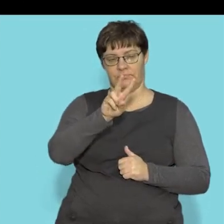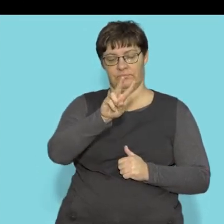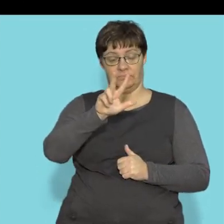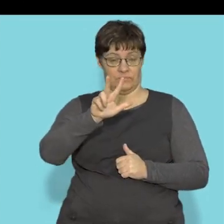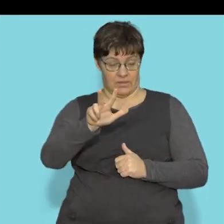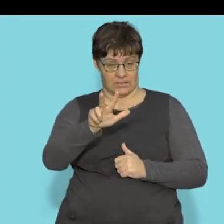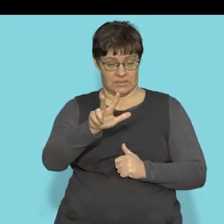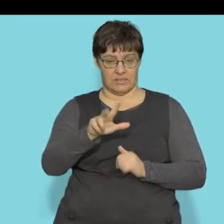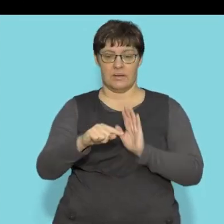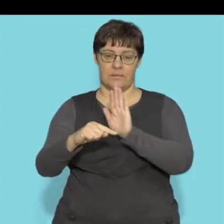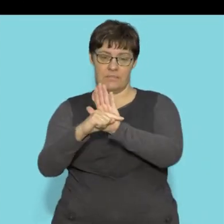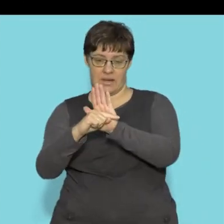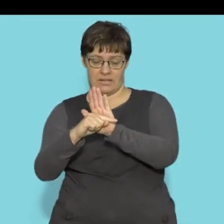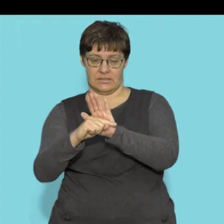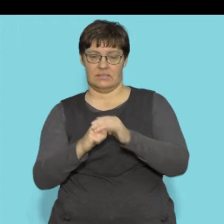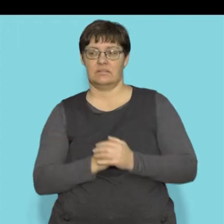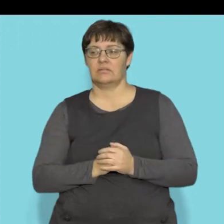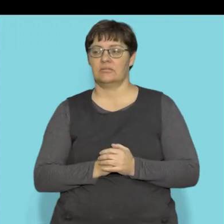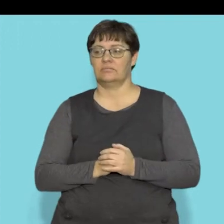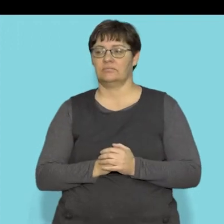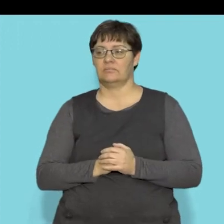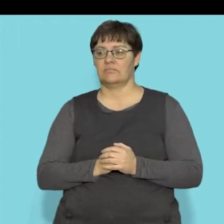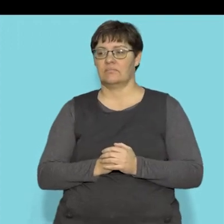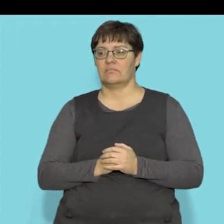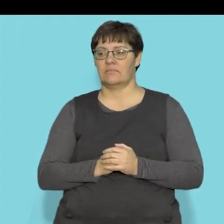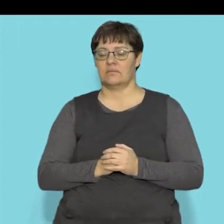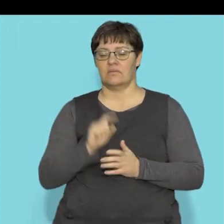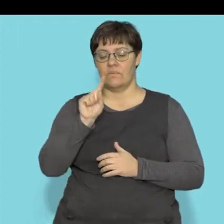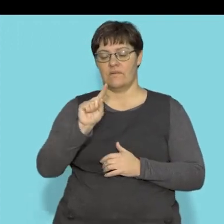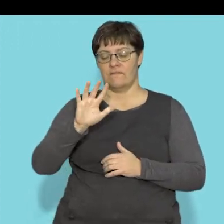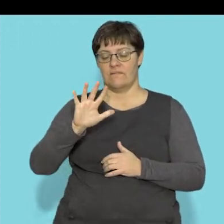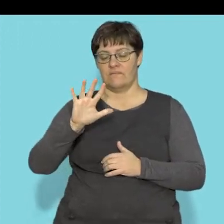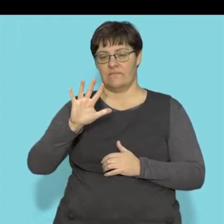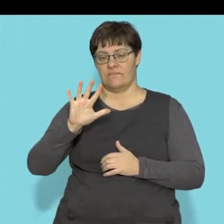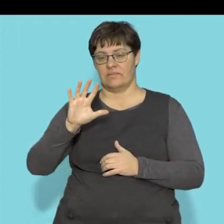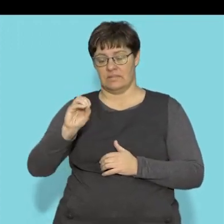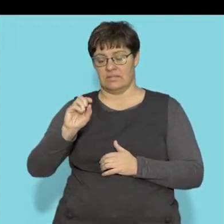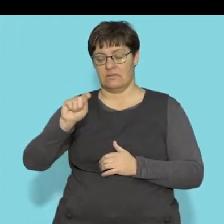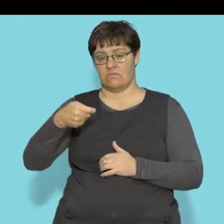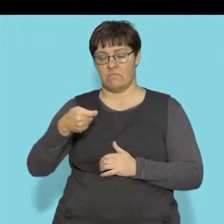1,728, and I'm going to subtract the volume of the ball, which is